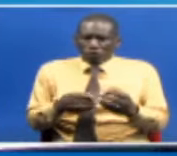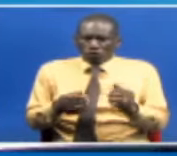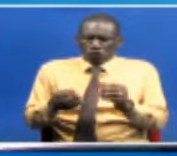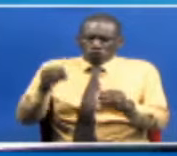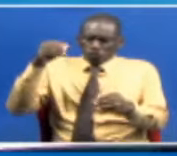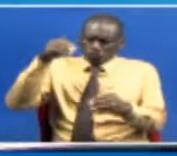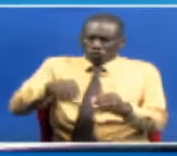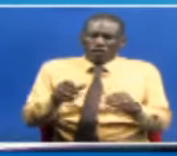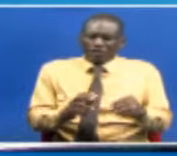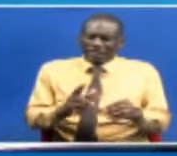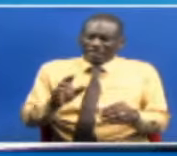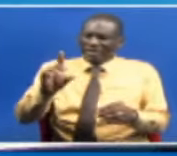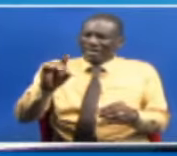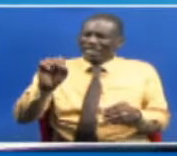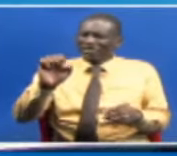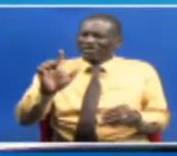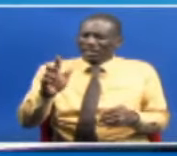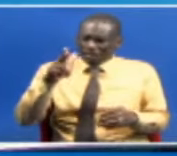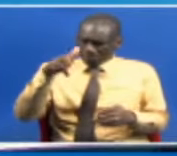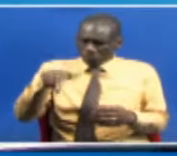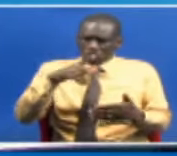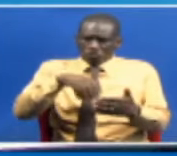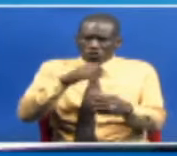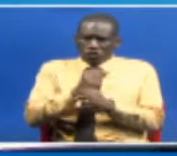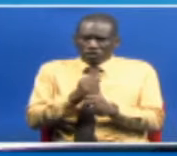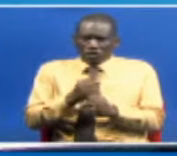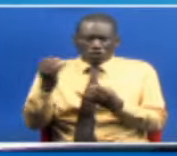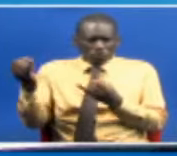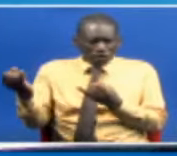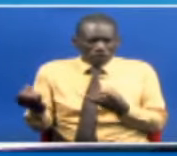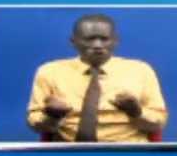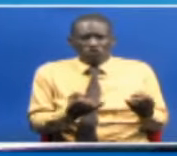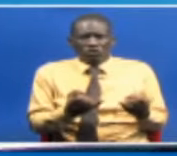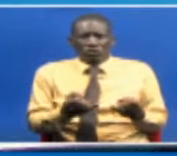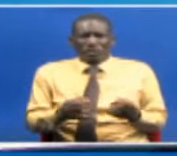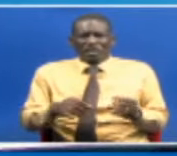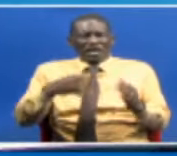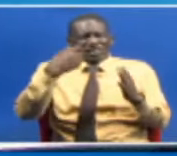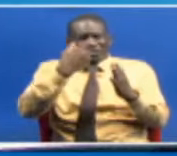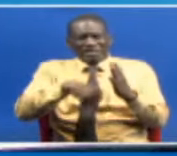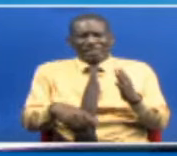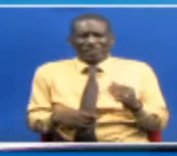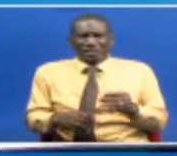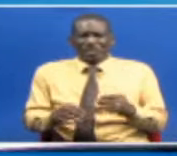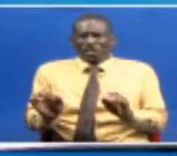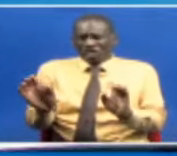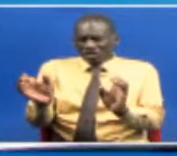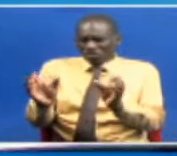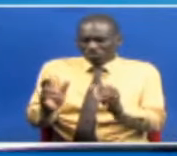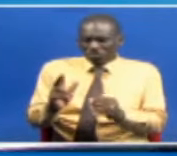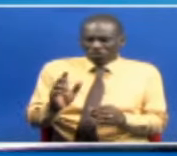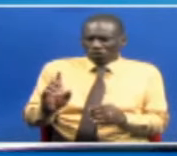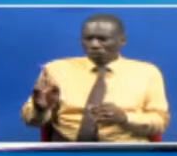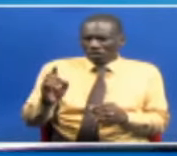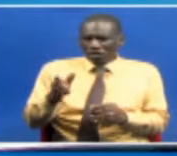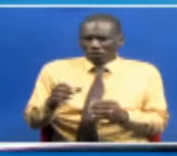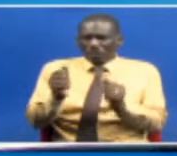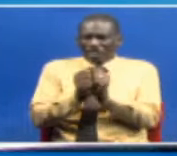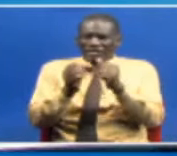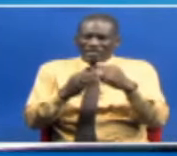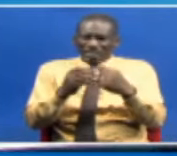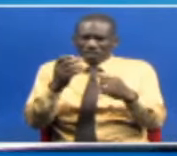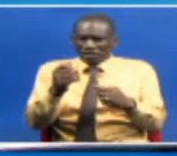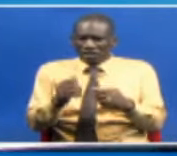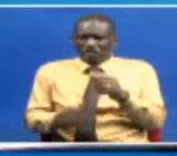petrol. So what we did is we introduced a levy on kerosene of 18 shillings,